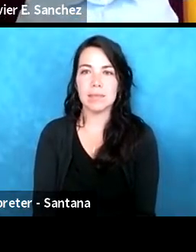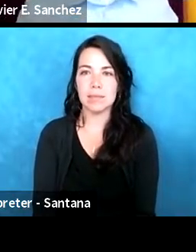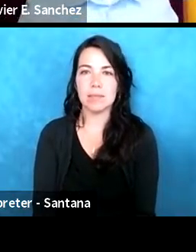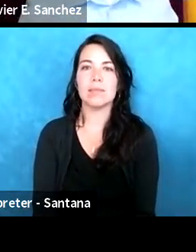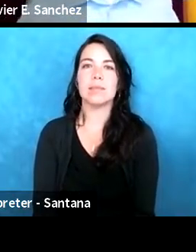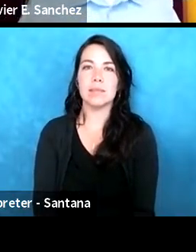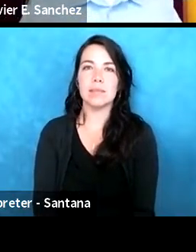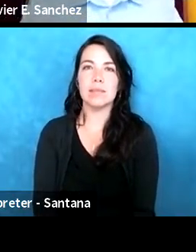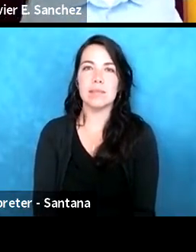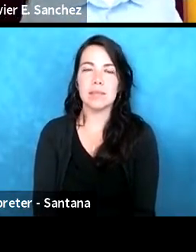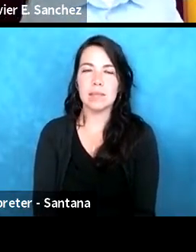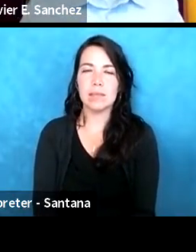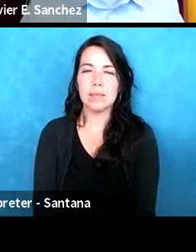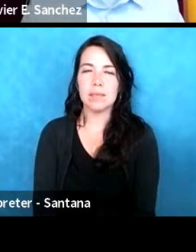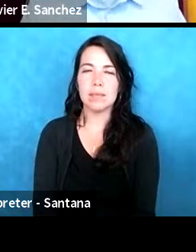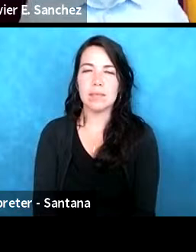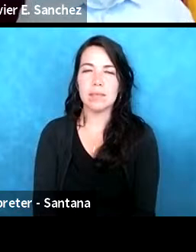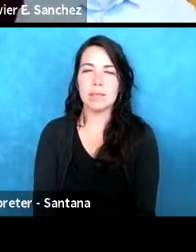There we go. That was you. Perfect.